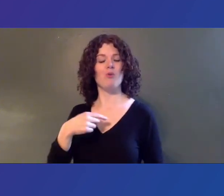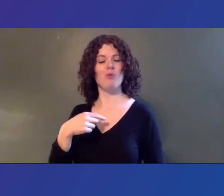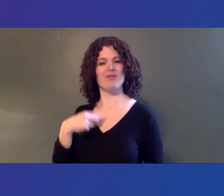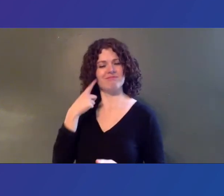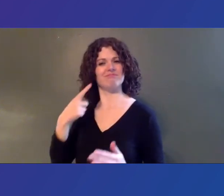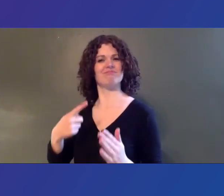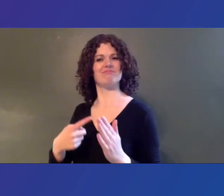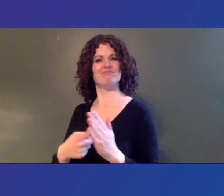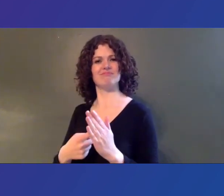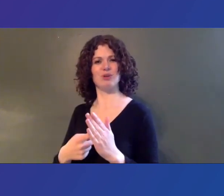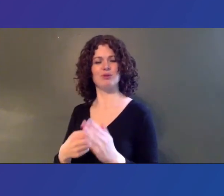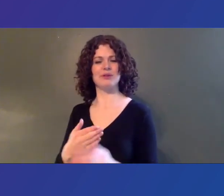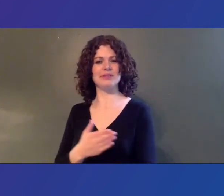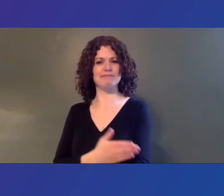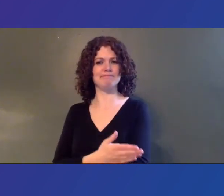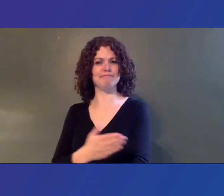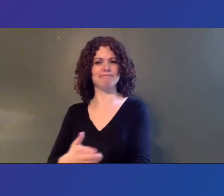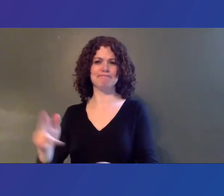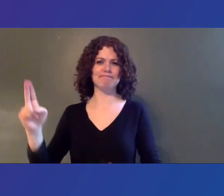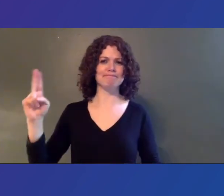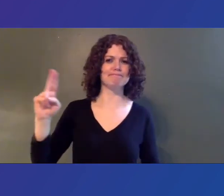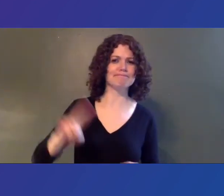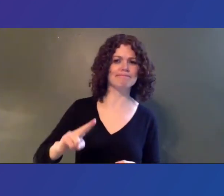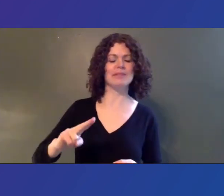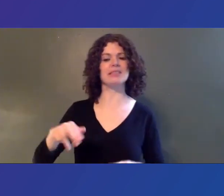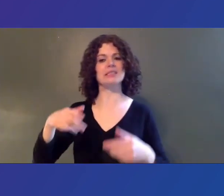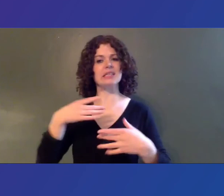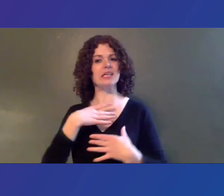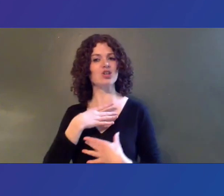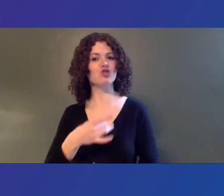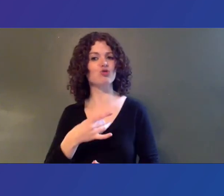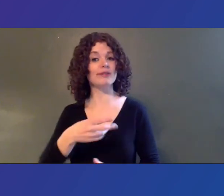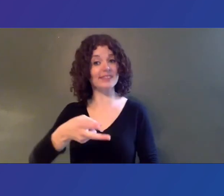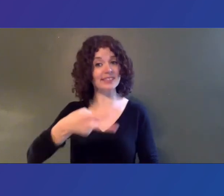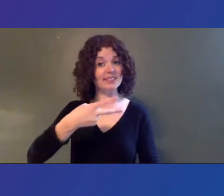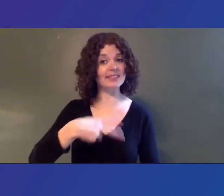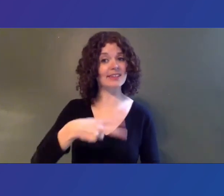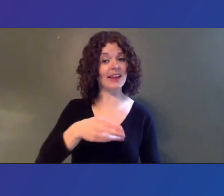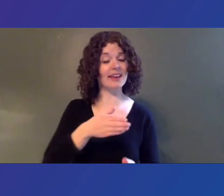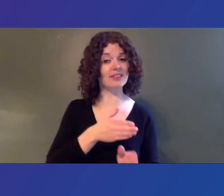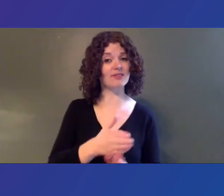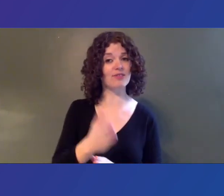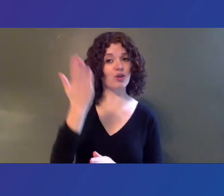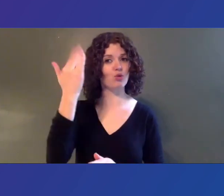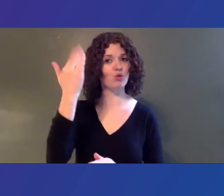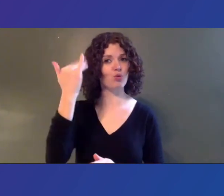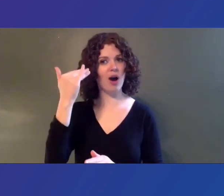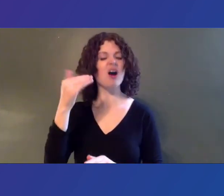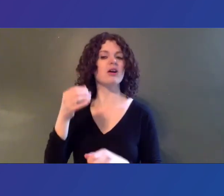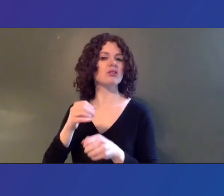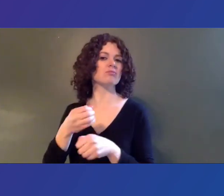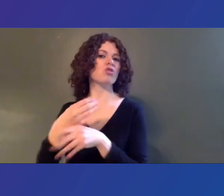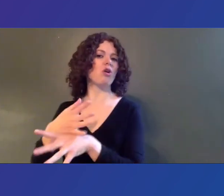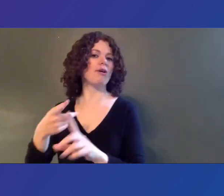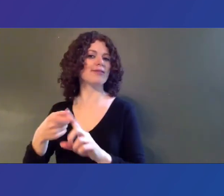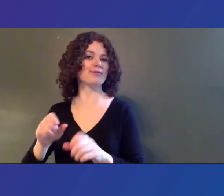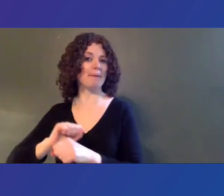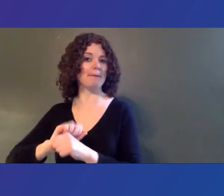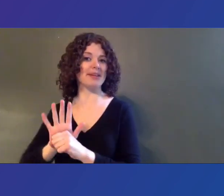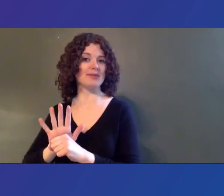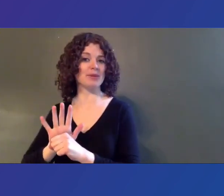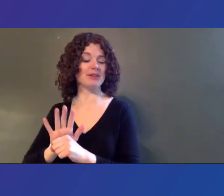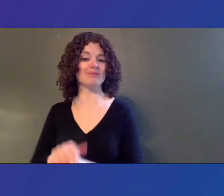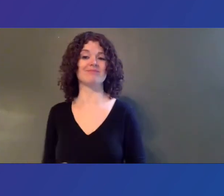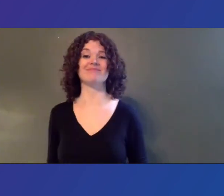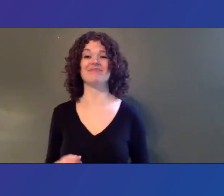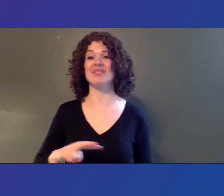in interest in the dance field as a result of the pandemic. This has happened both in terms of fewer persons